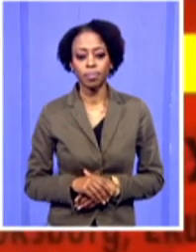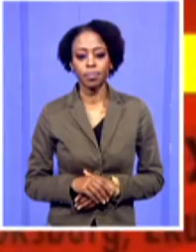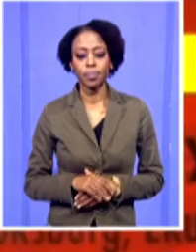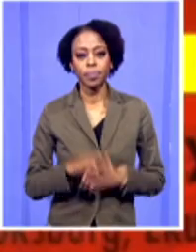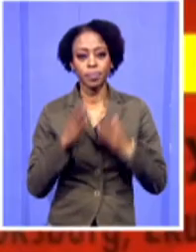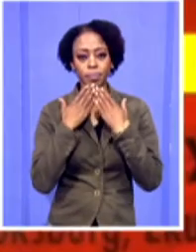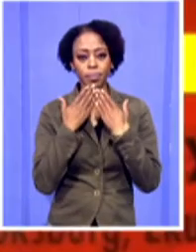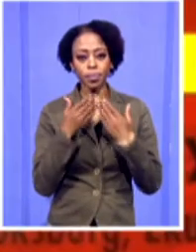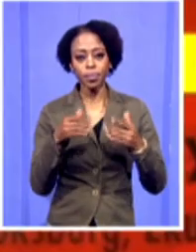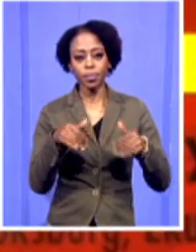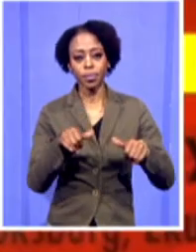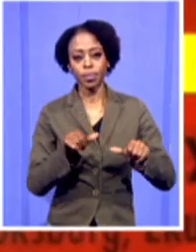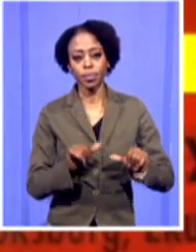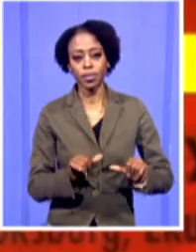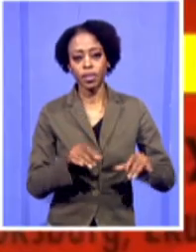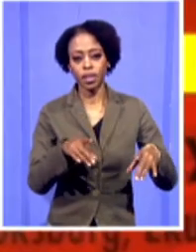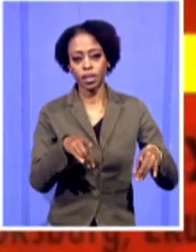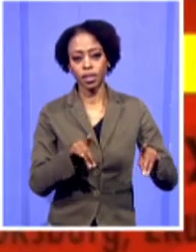Chair.